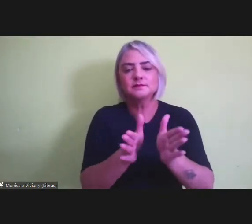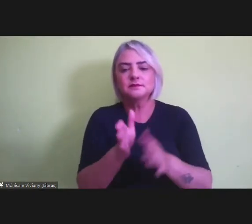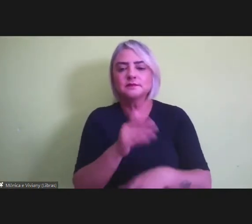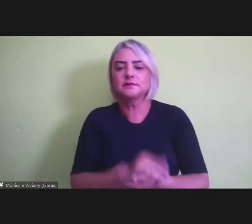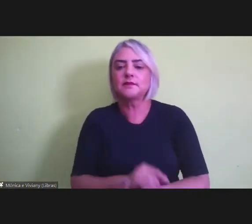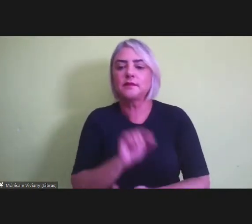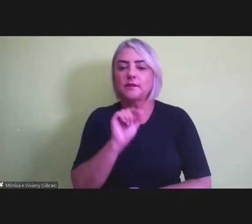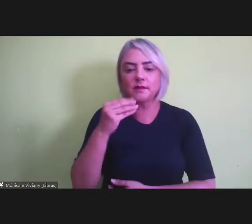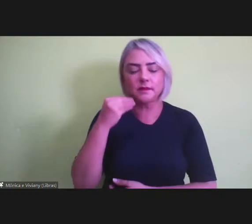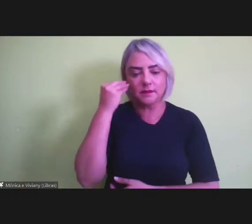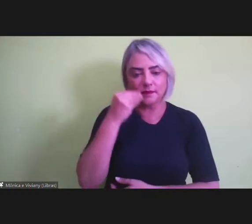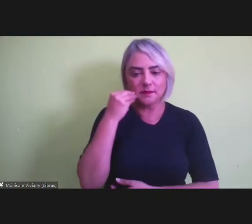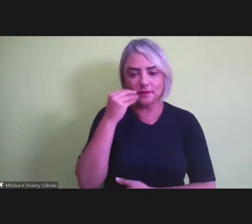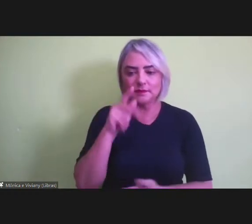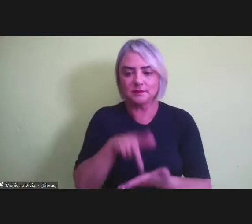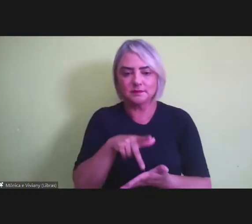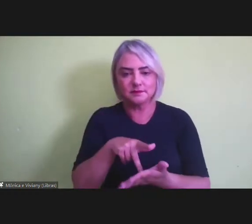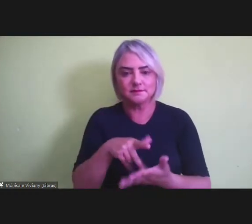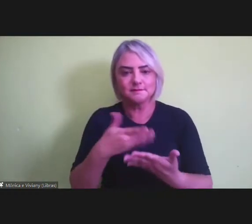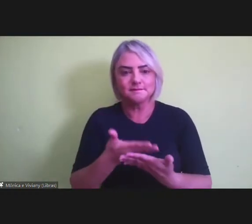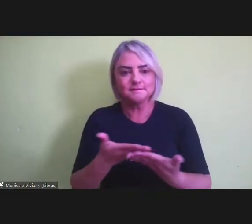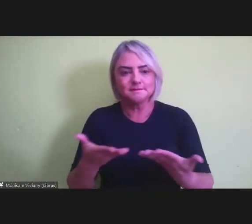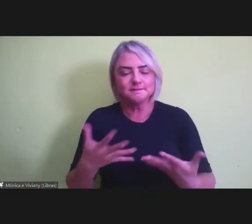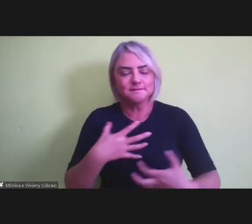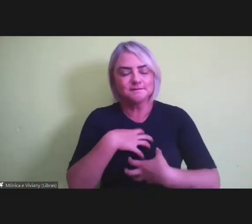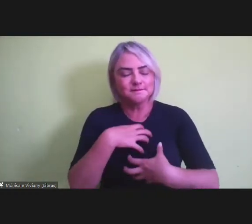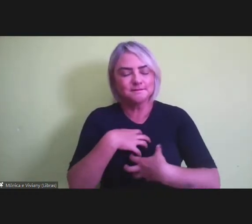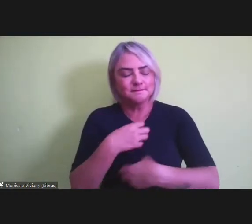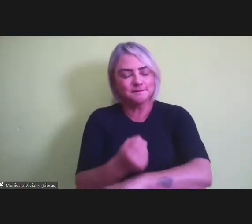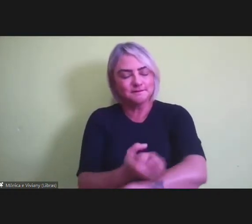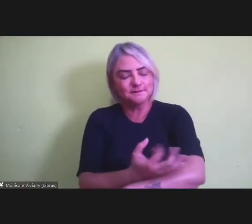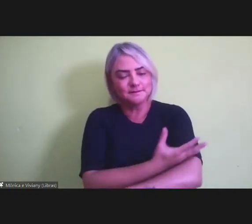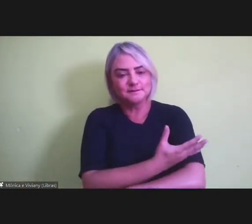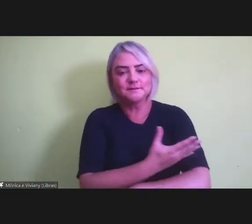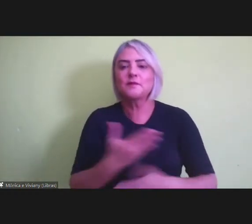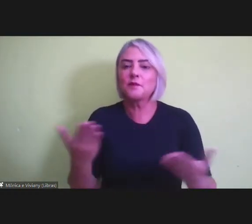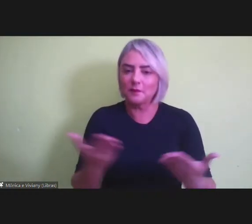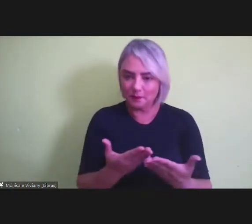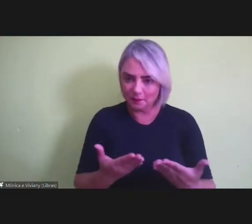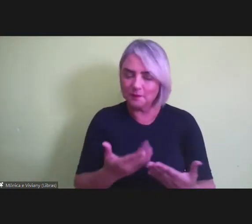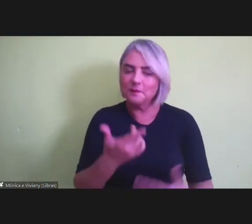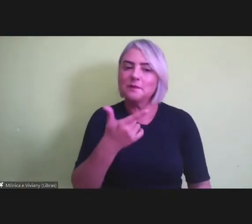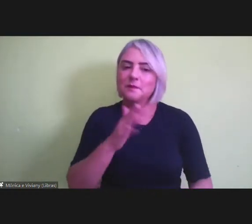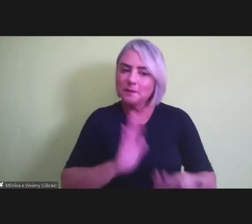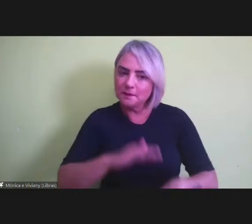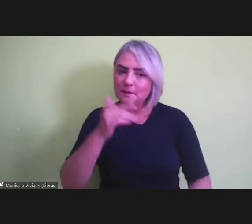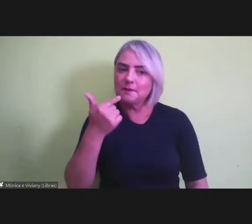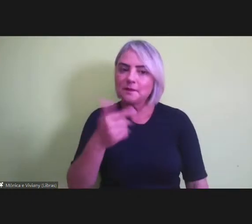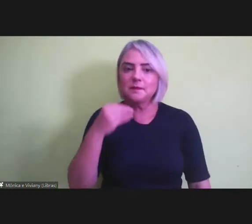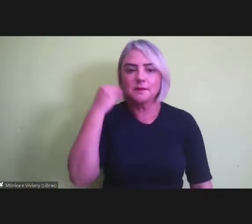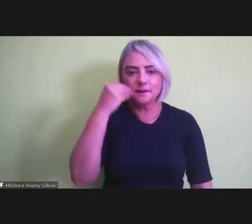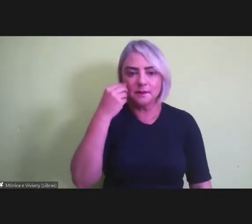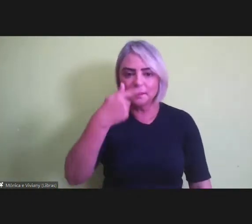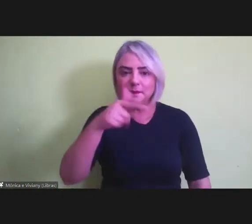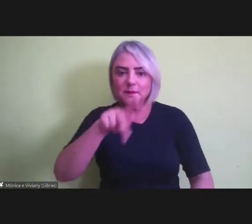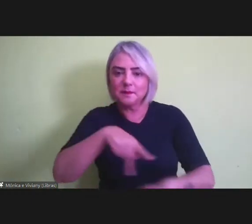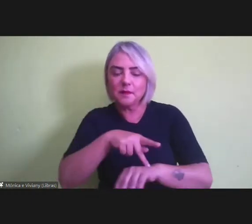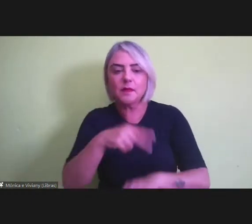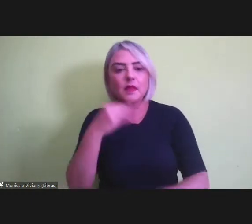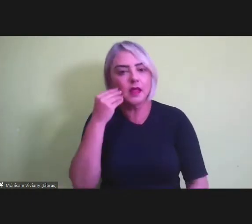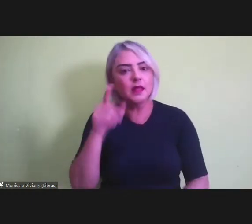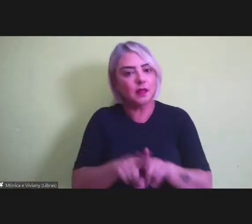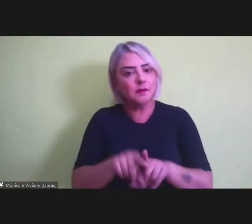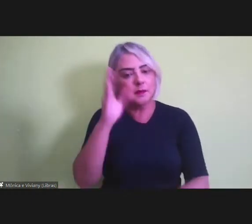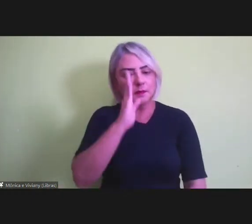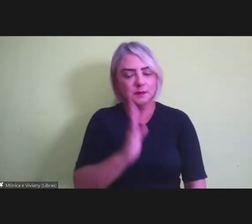things, be by guaranteeing access. So these experiences make us very proud, and now we are gonna have many